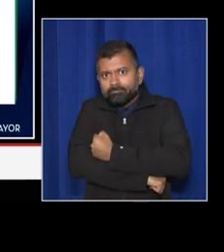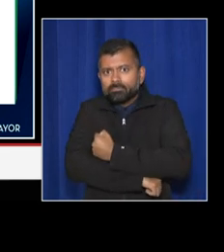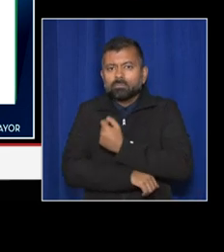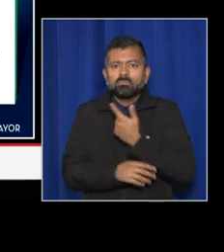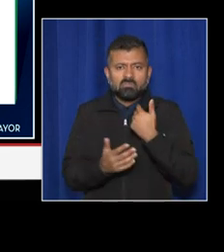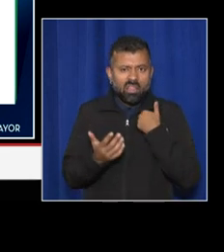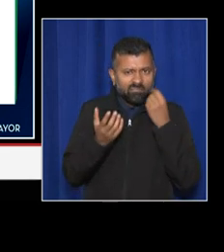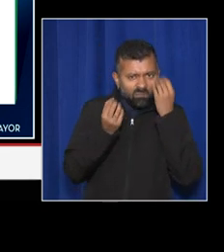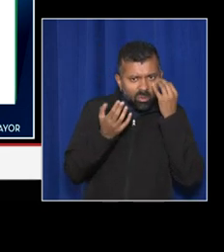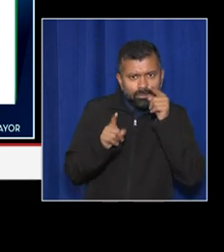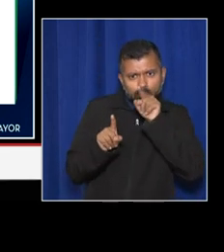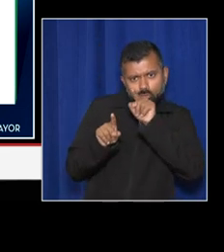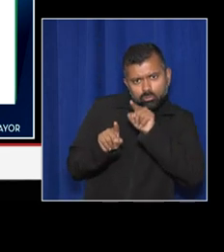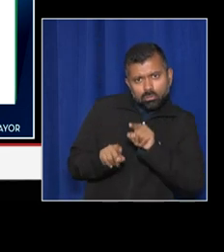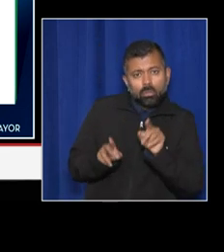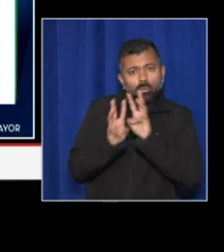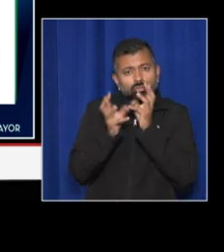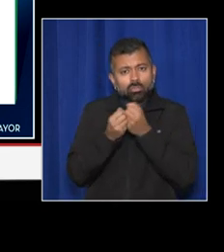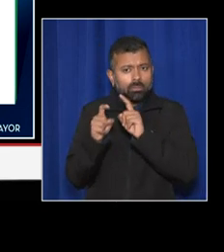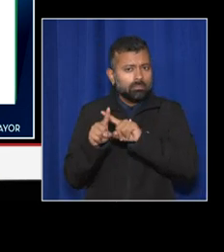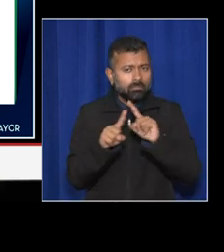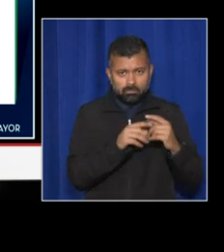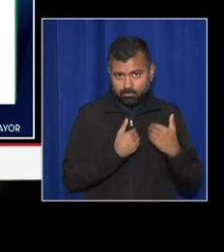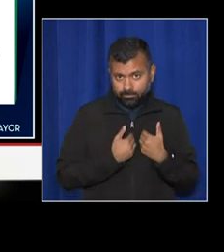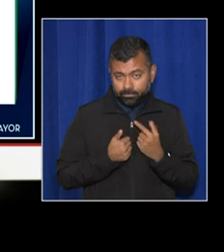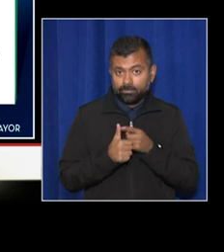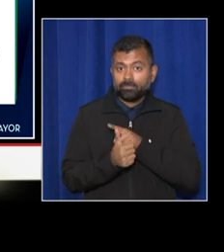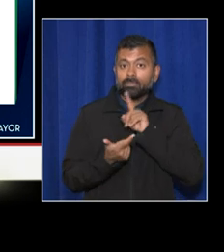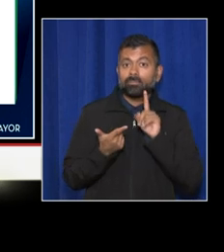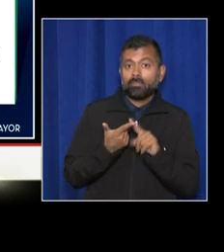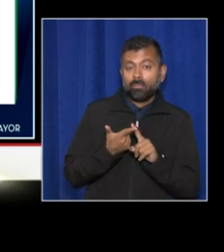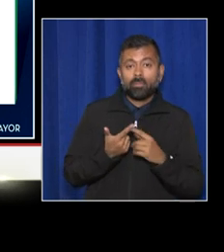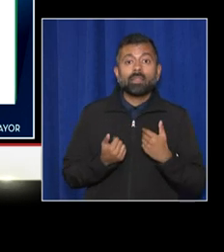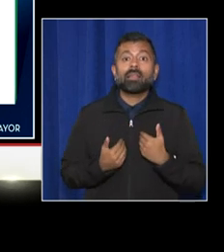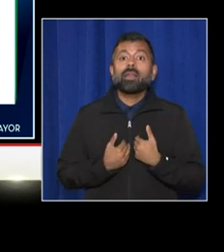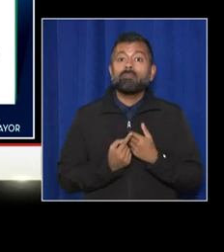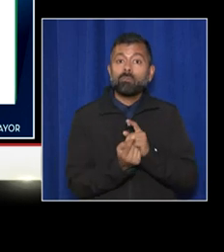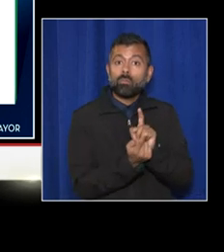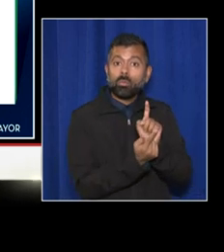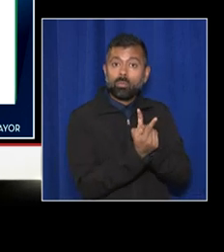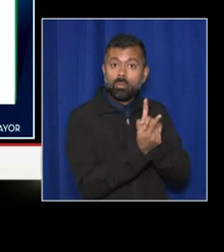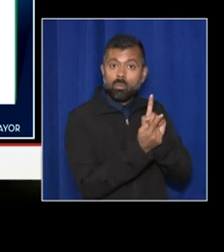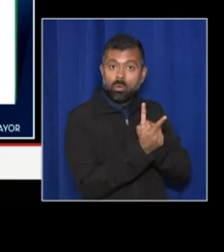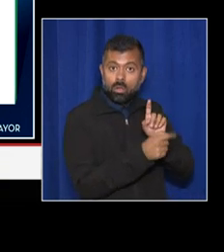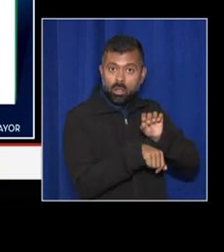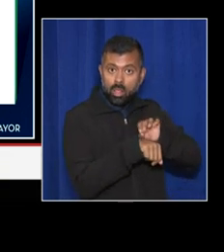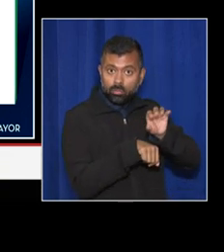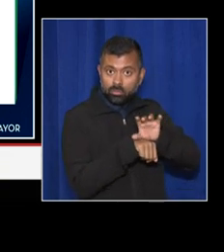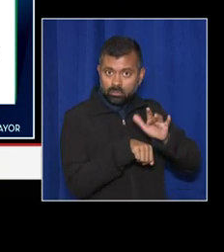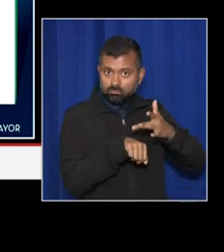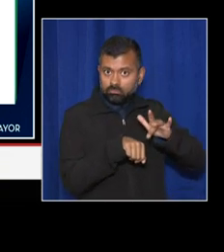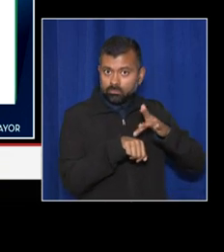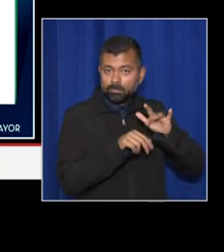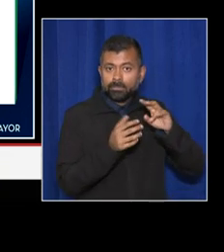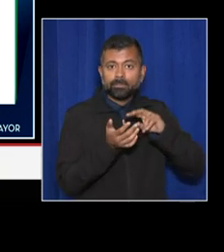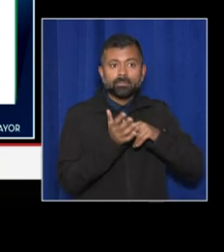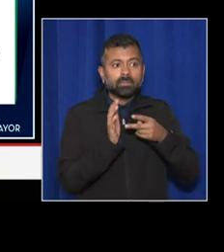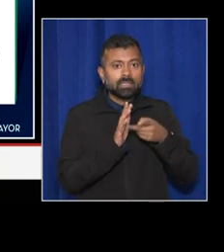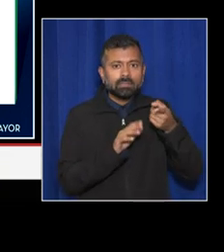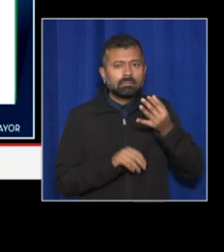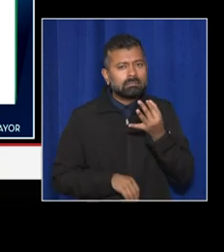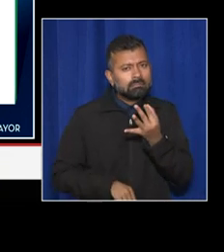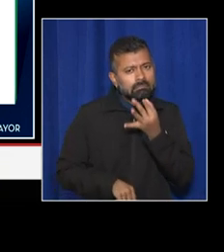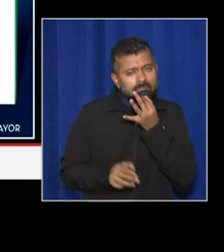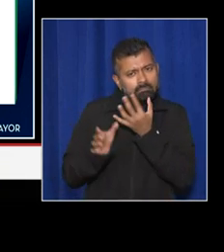one-on-one counseling session. This will let a counselor whose expertise is foreclosure prevention to understand